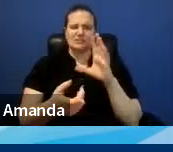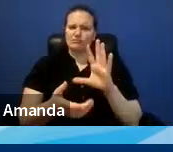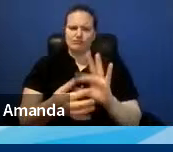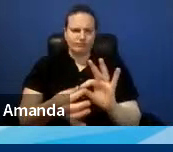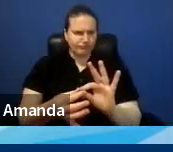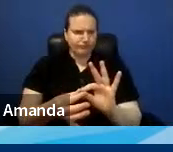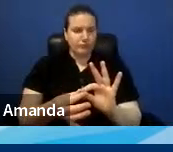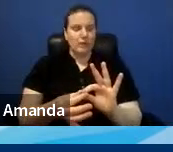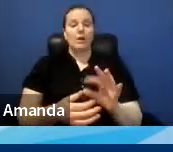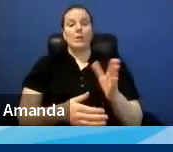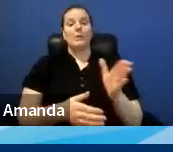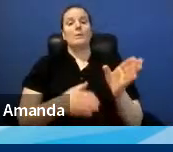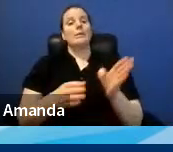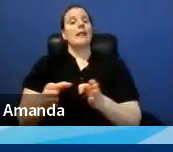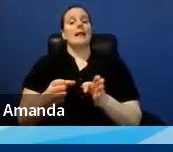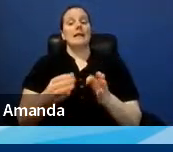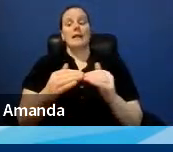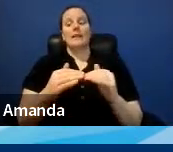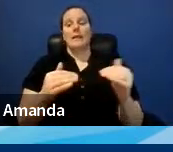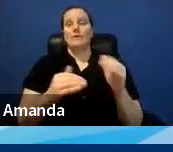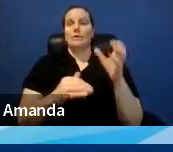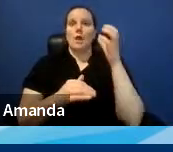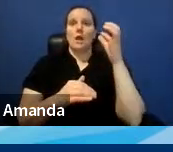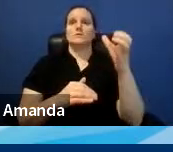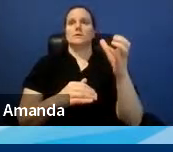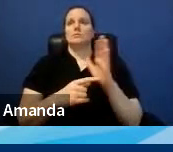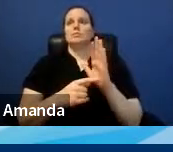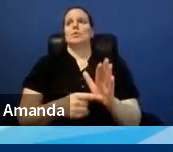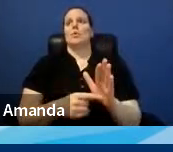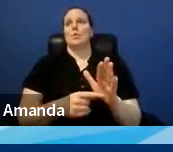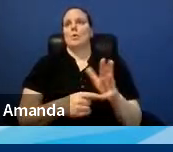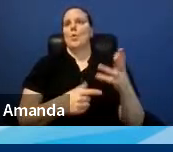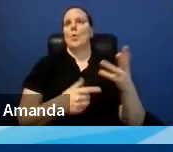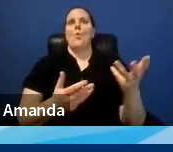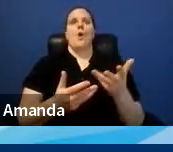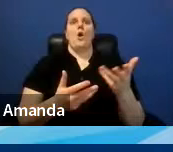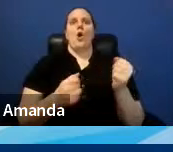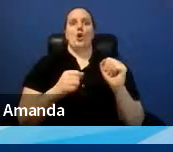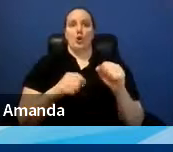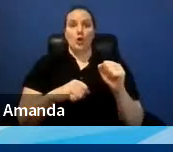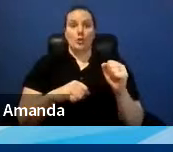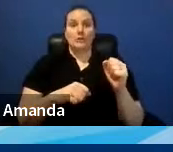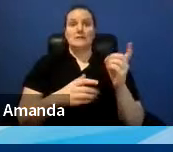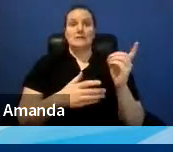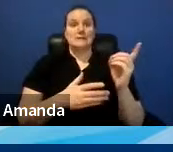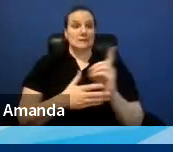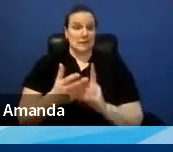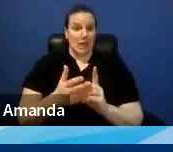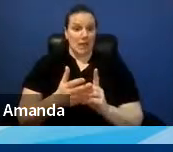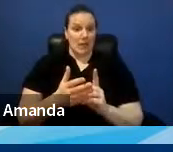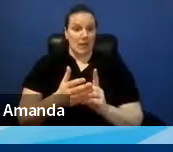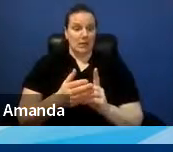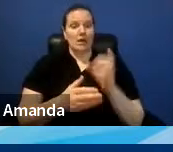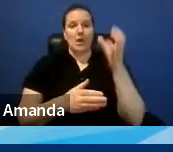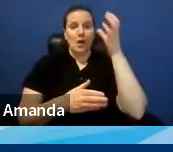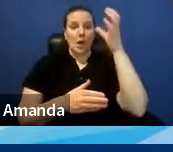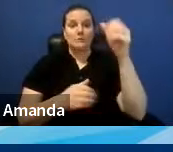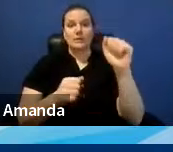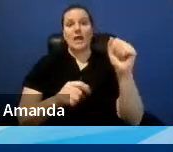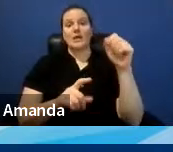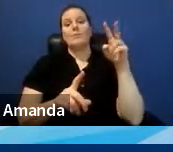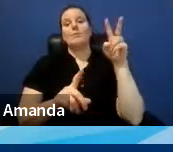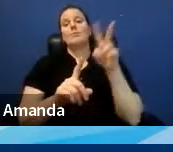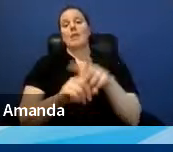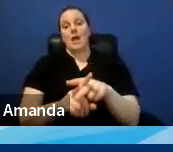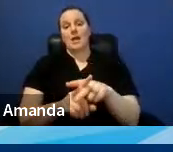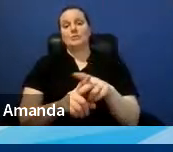be looking at some planning level concepts illustrating what could be designed. These concepts can be applied to the